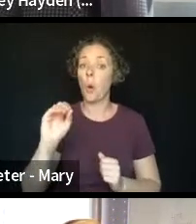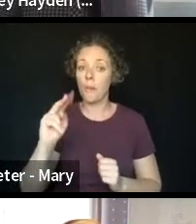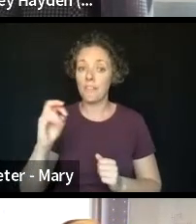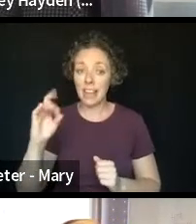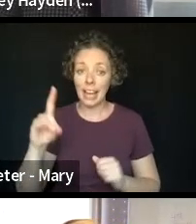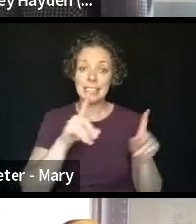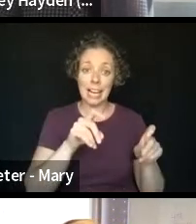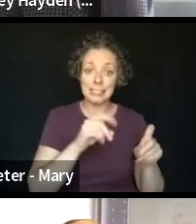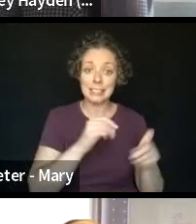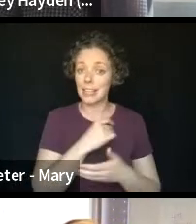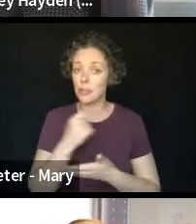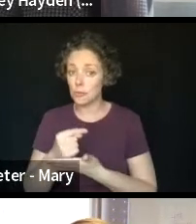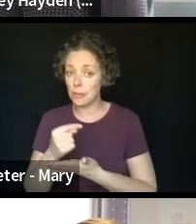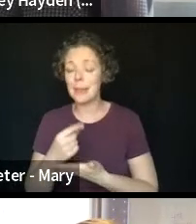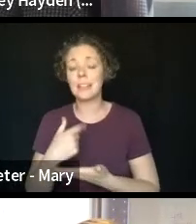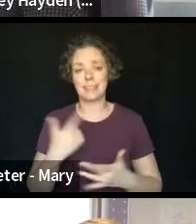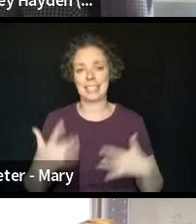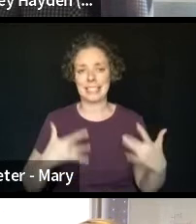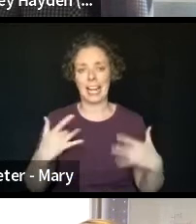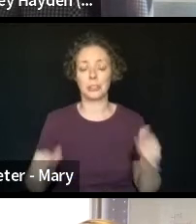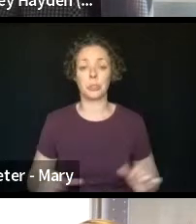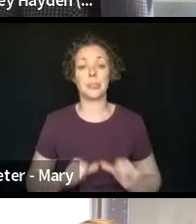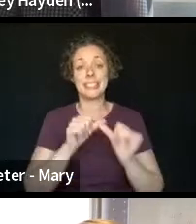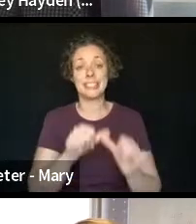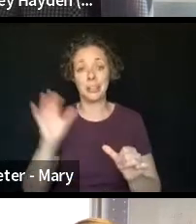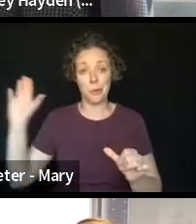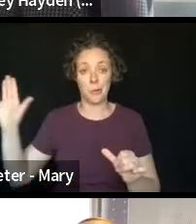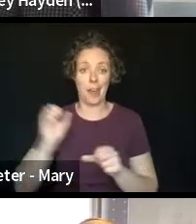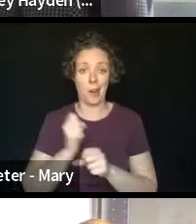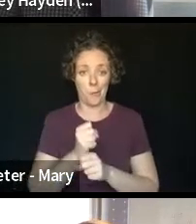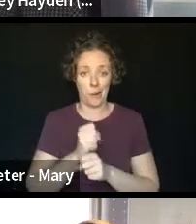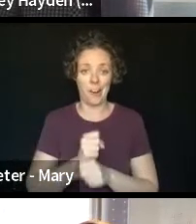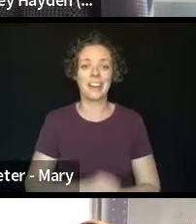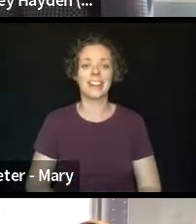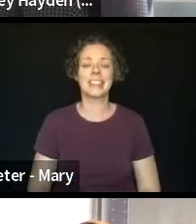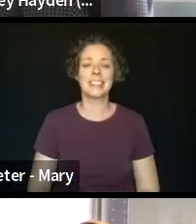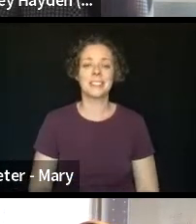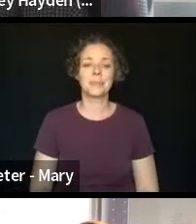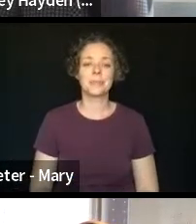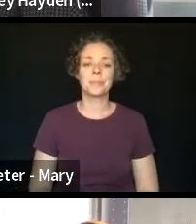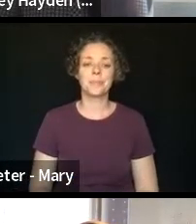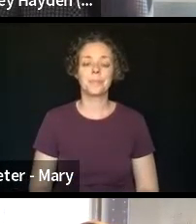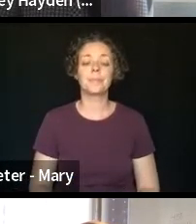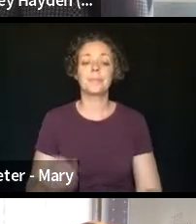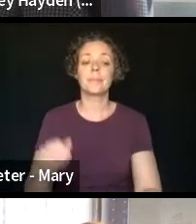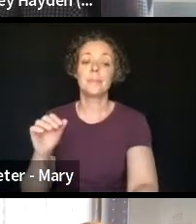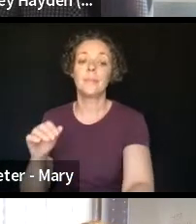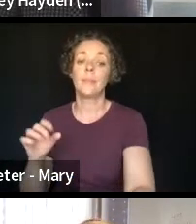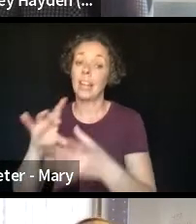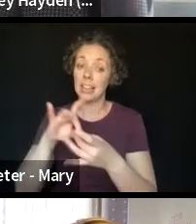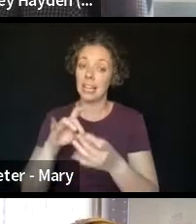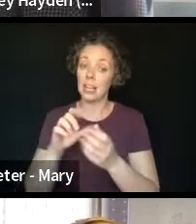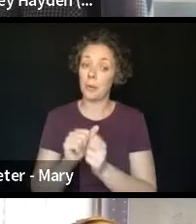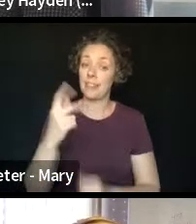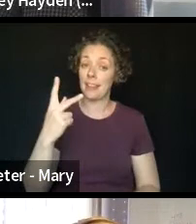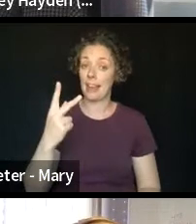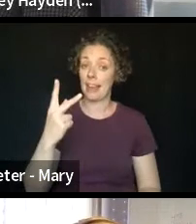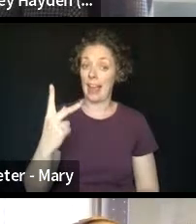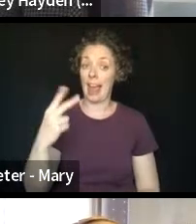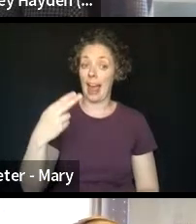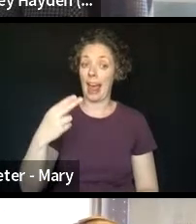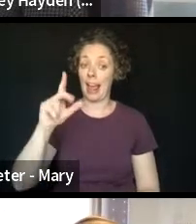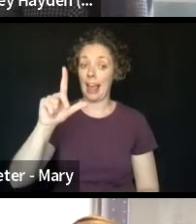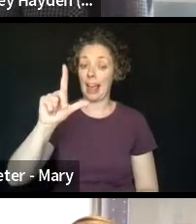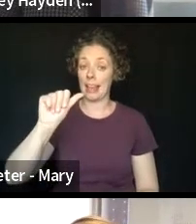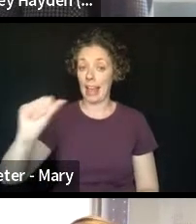really excited to continue that mantle. You know, as KLAC, I really see our role in